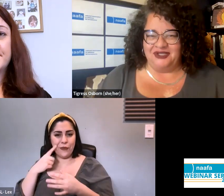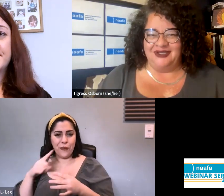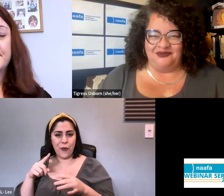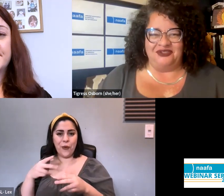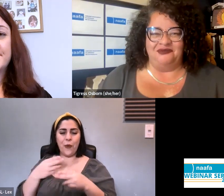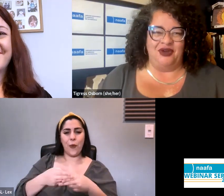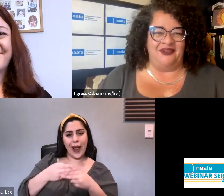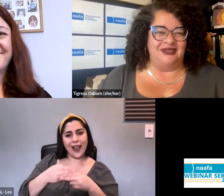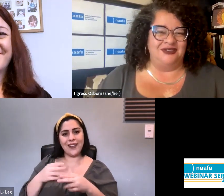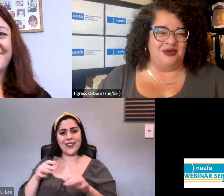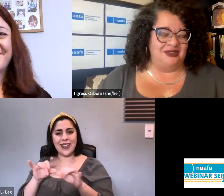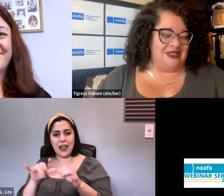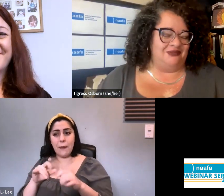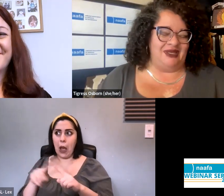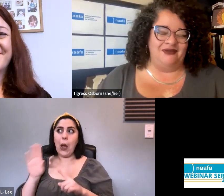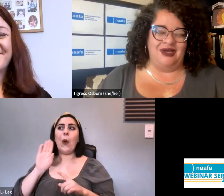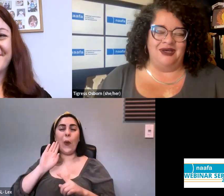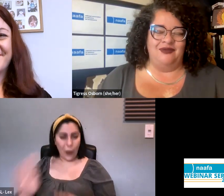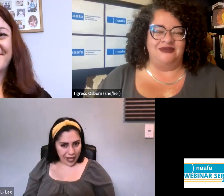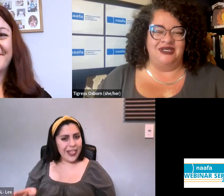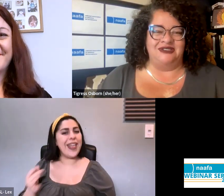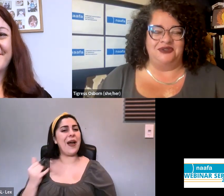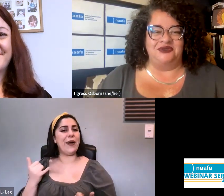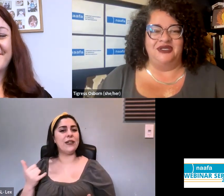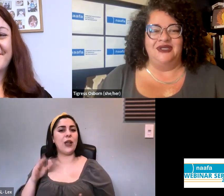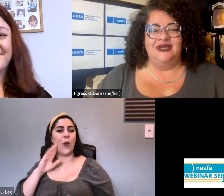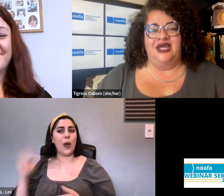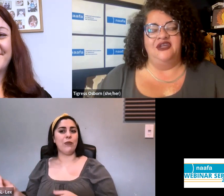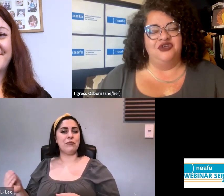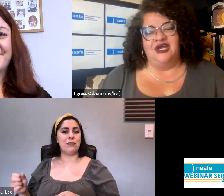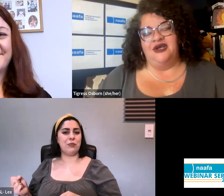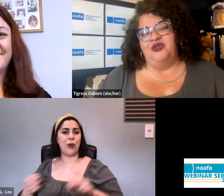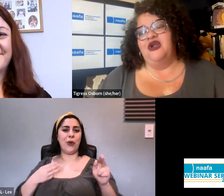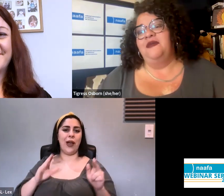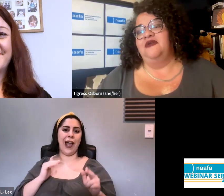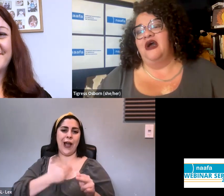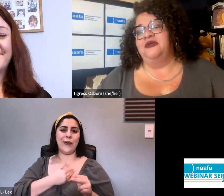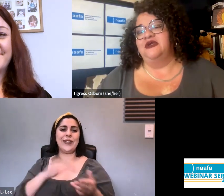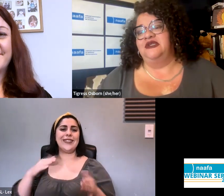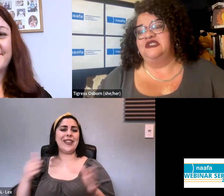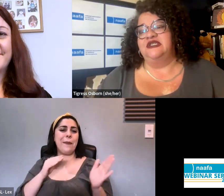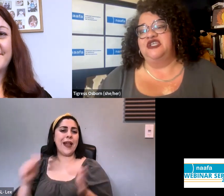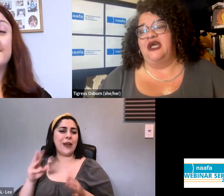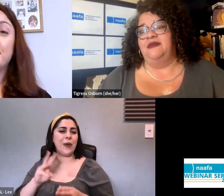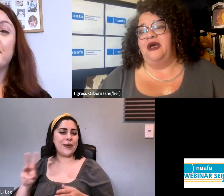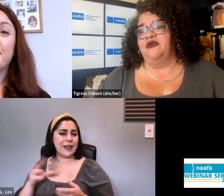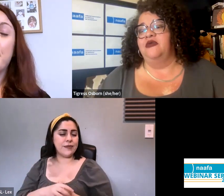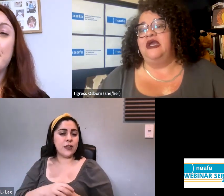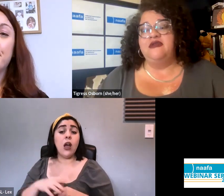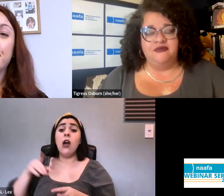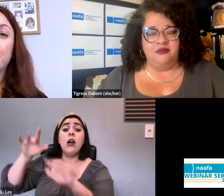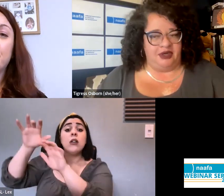but we will, and we'll bring that to our death planning website soon. Adrienne, there are a couple of comments and questions in the chat